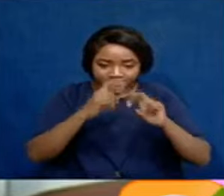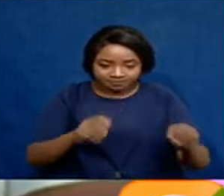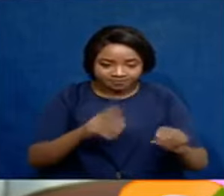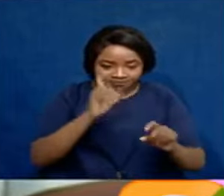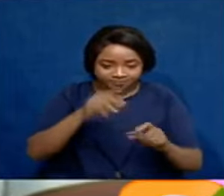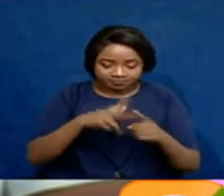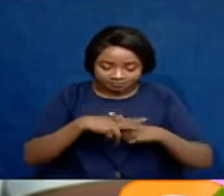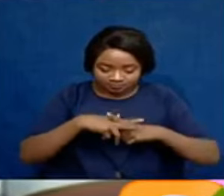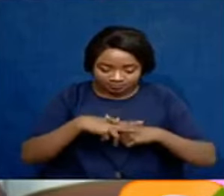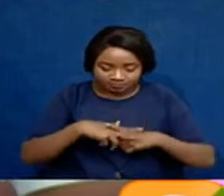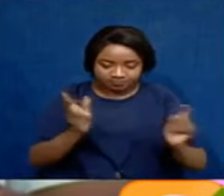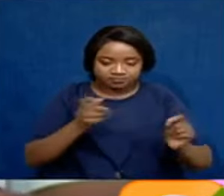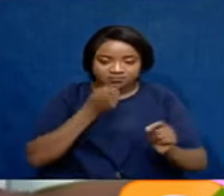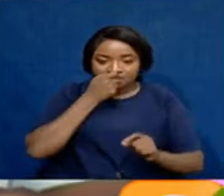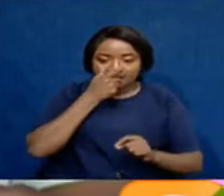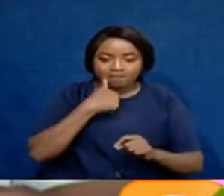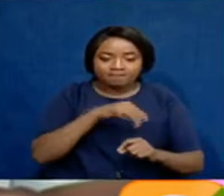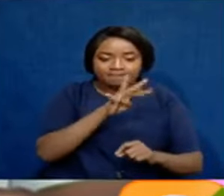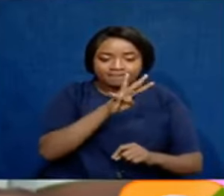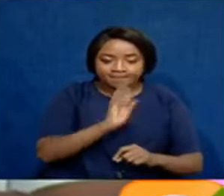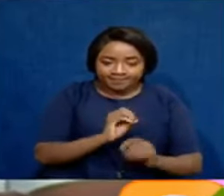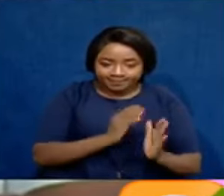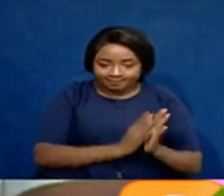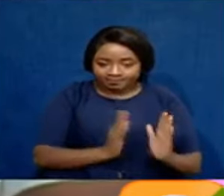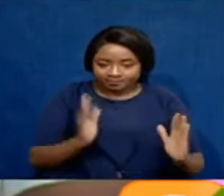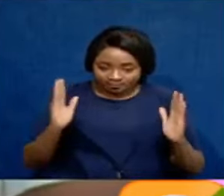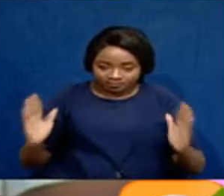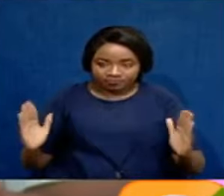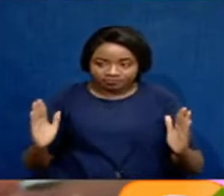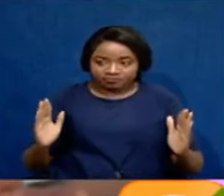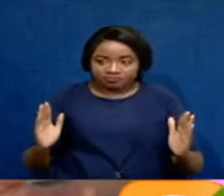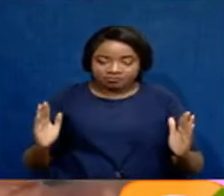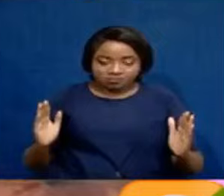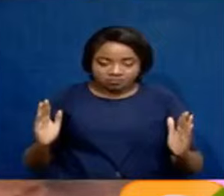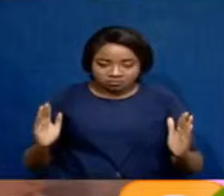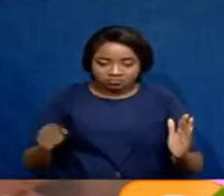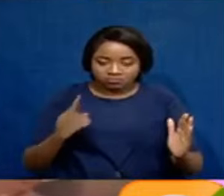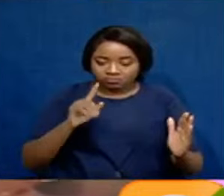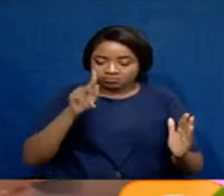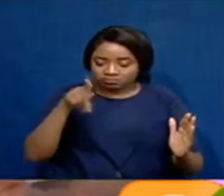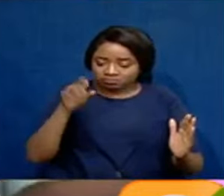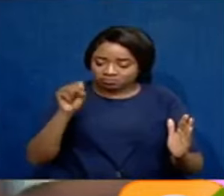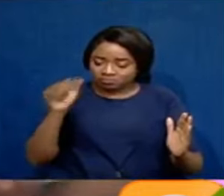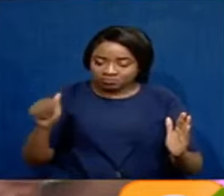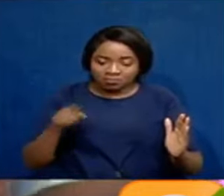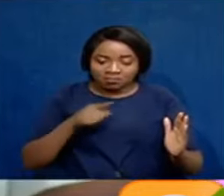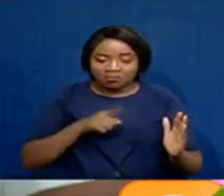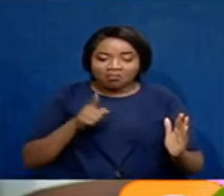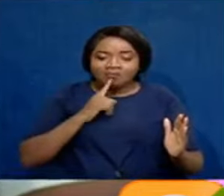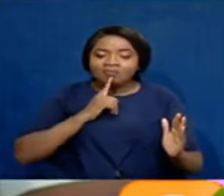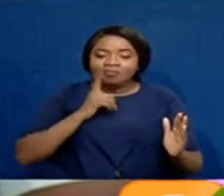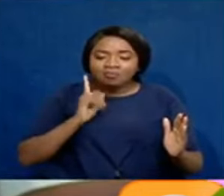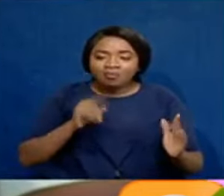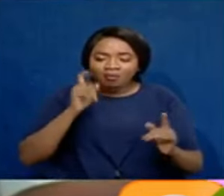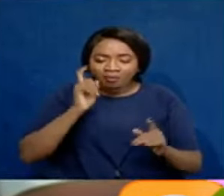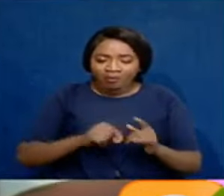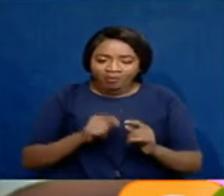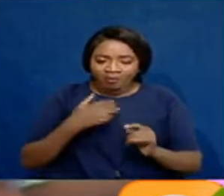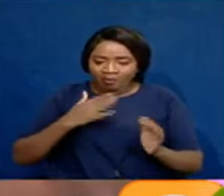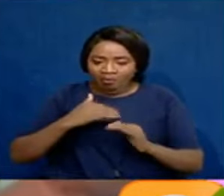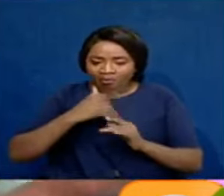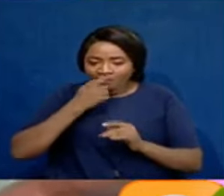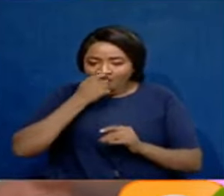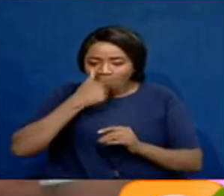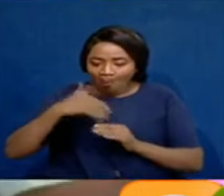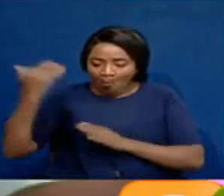40. And we have said, since PSA rise precedes clinical disease by about 10 years, there must also be an age to stop.